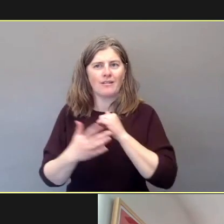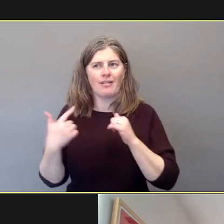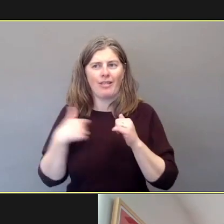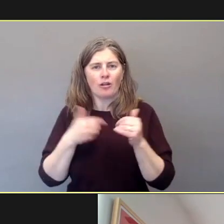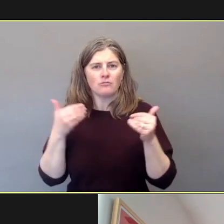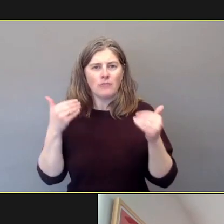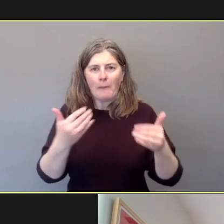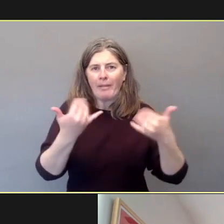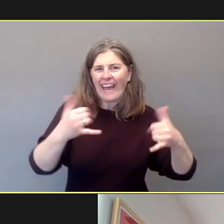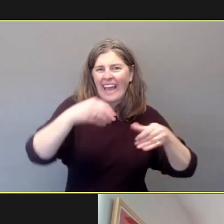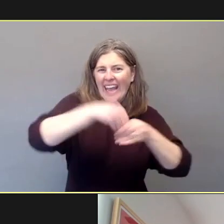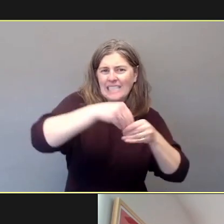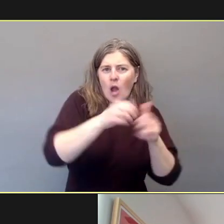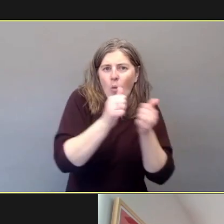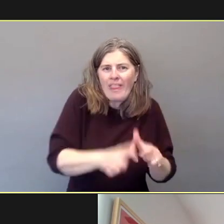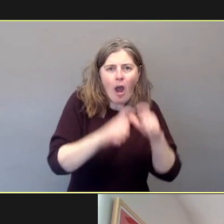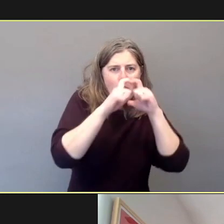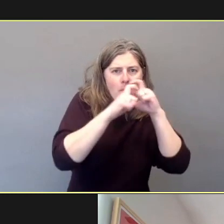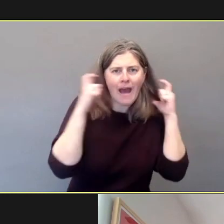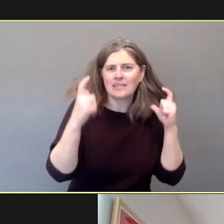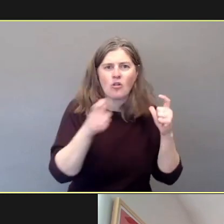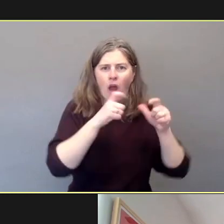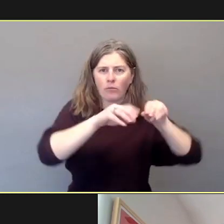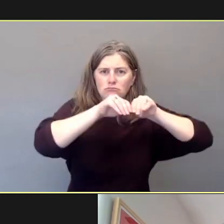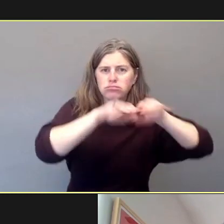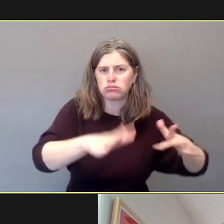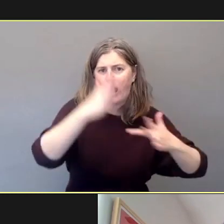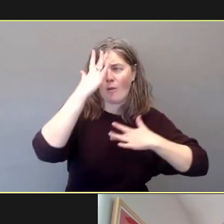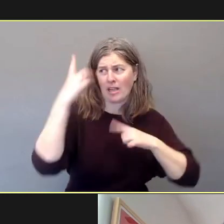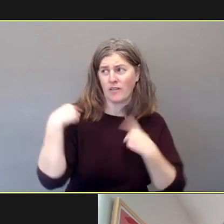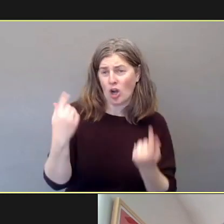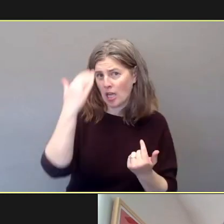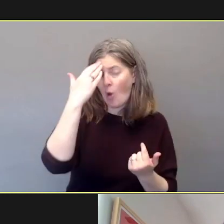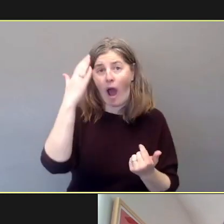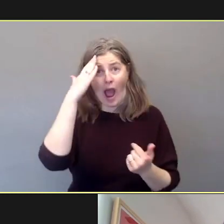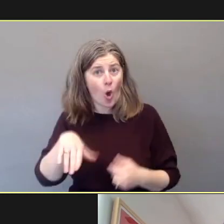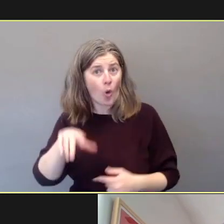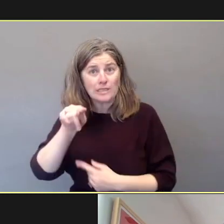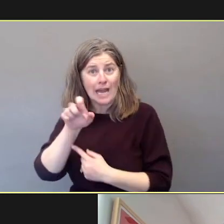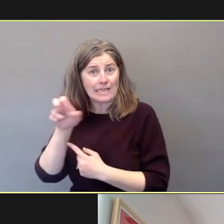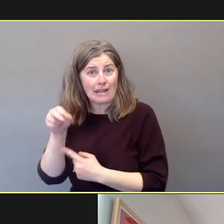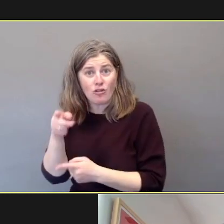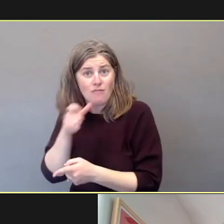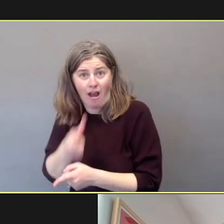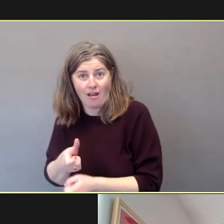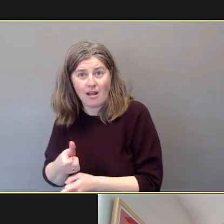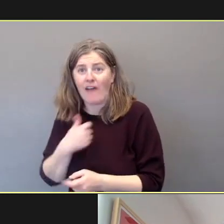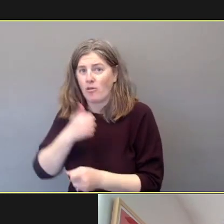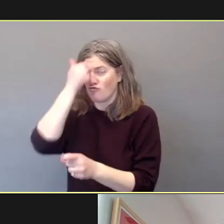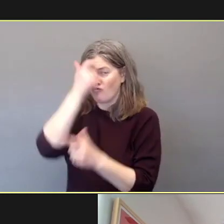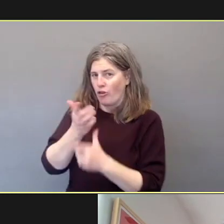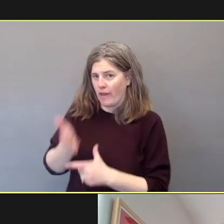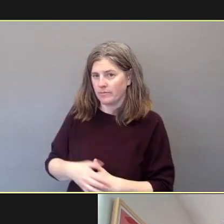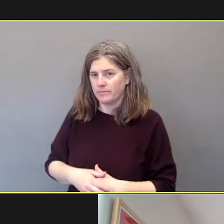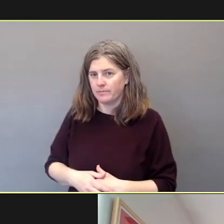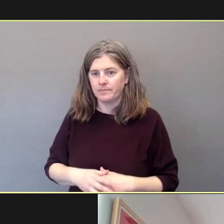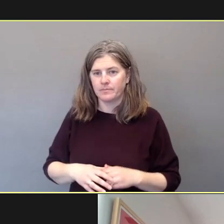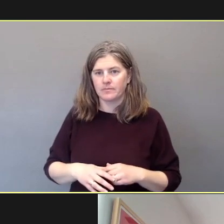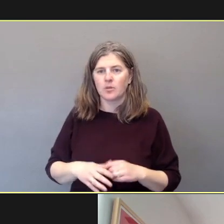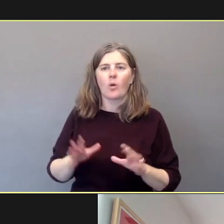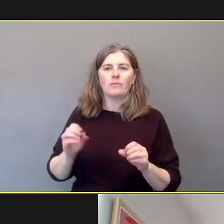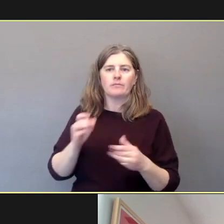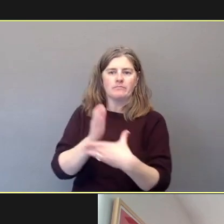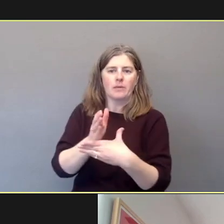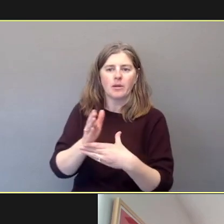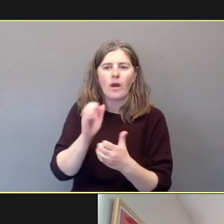indoor sports without masks, and they're not having outbreaks, as far as I know. I know in Tennessee they're not. Okay, so people, let me